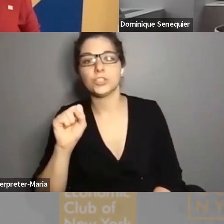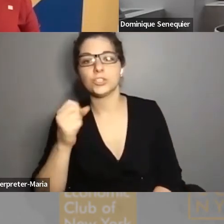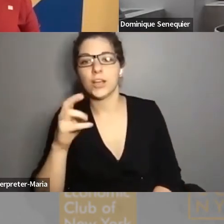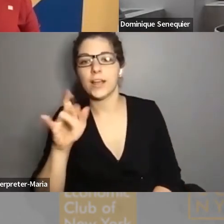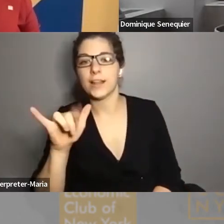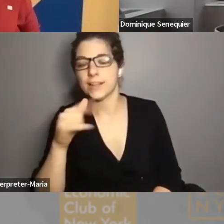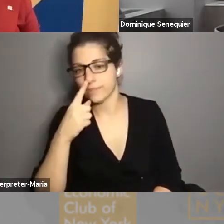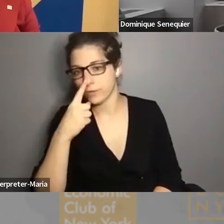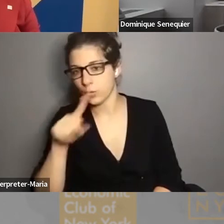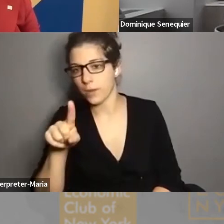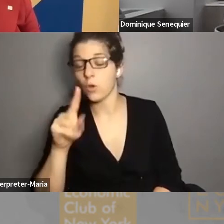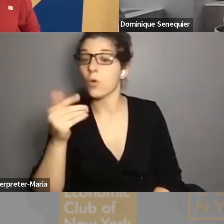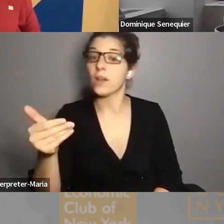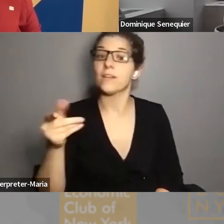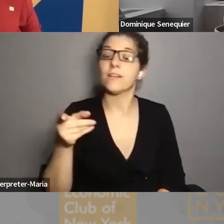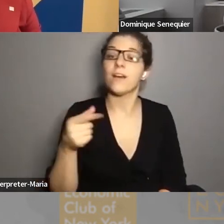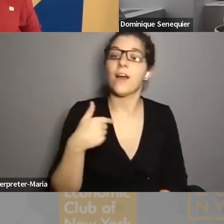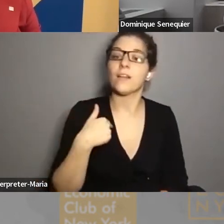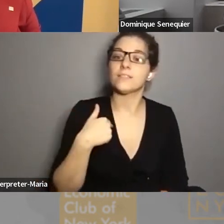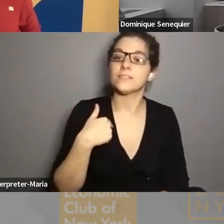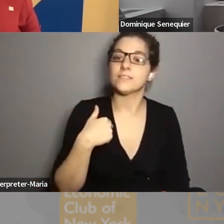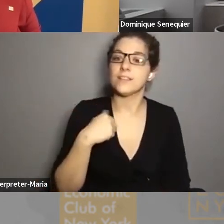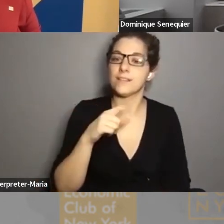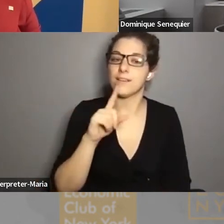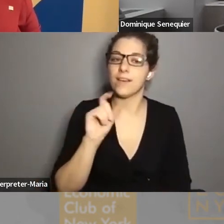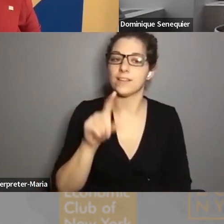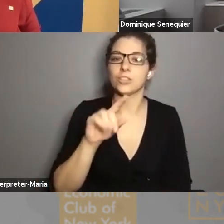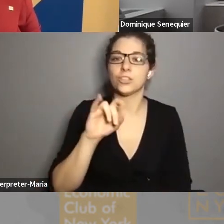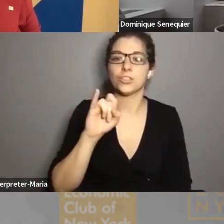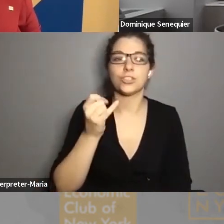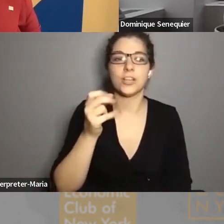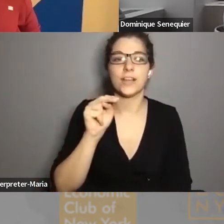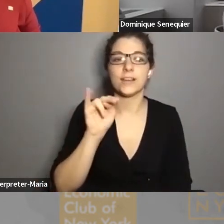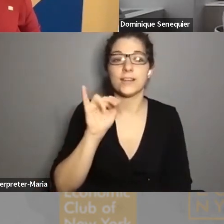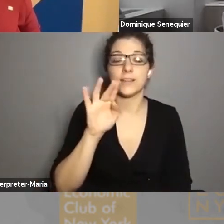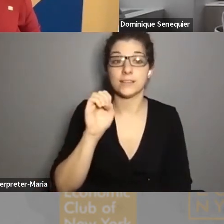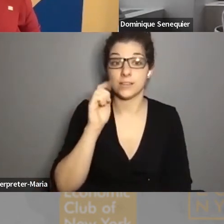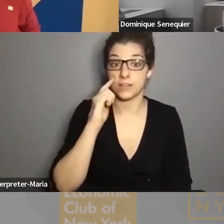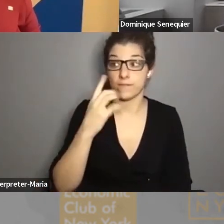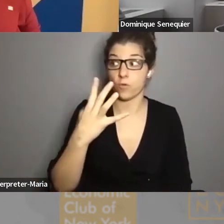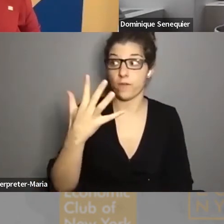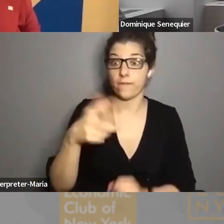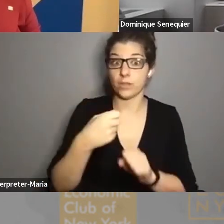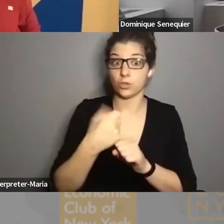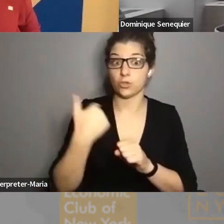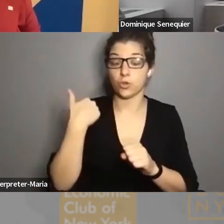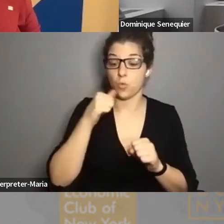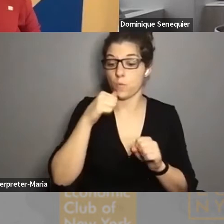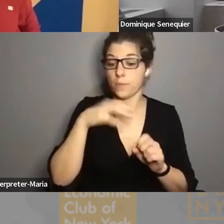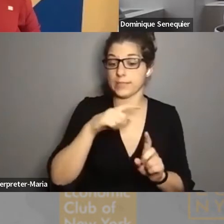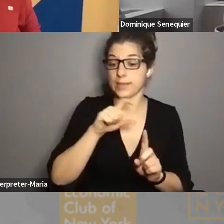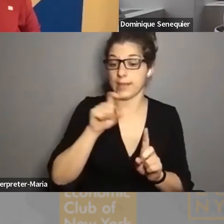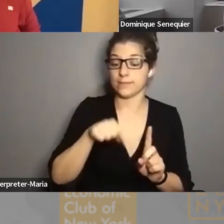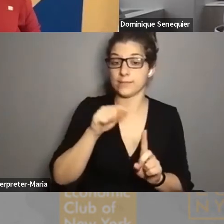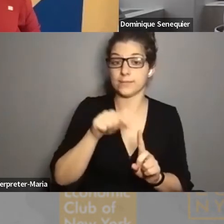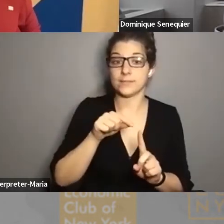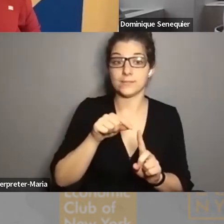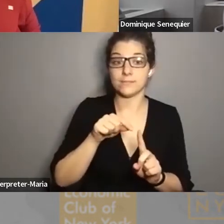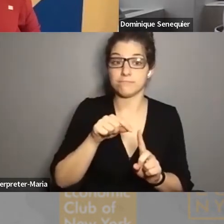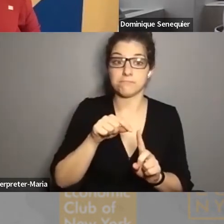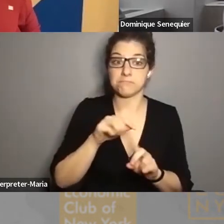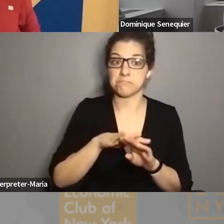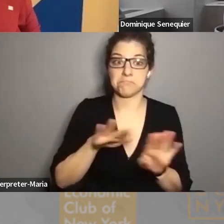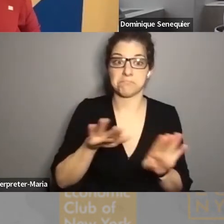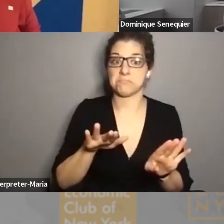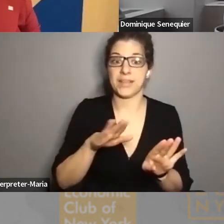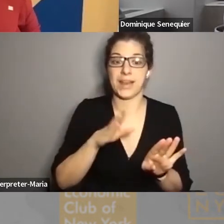sorry, go ahead. Oh, I was just going to ask Janice real quick. Do you think 4 or 5 years ago, that woman in Texas, it would have just been a non-starter? Do you